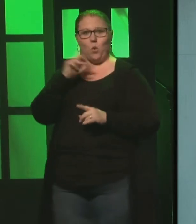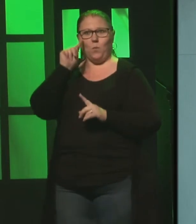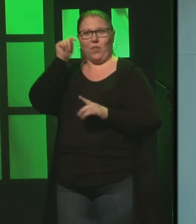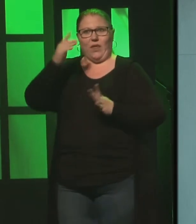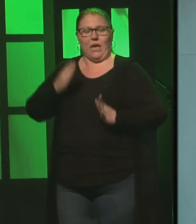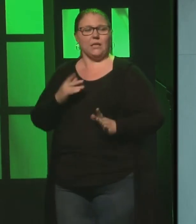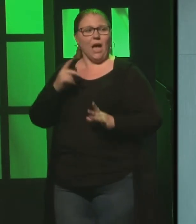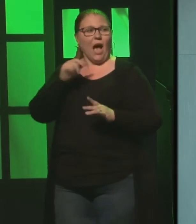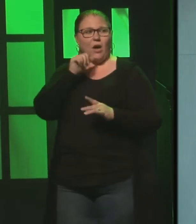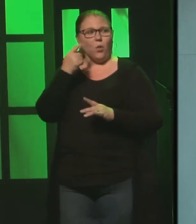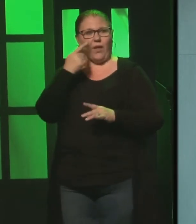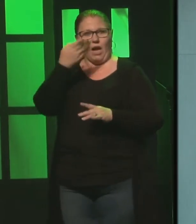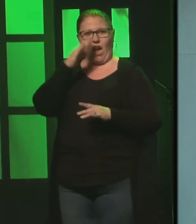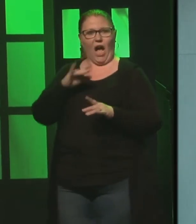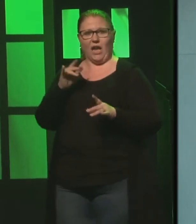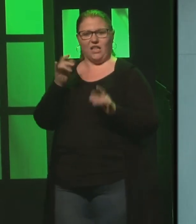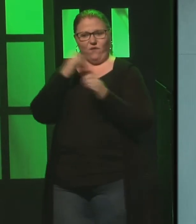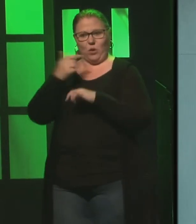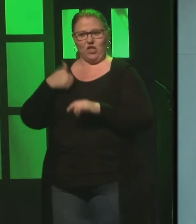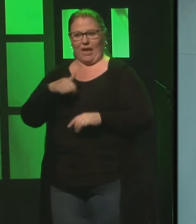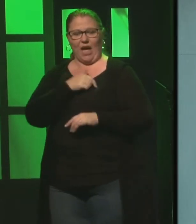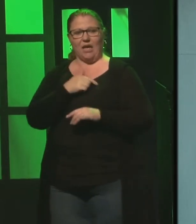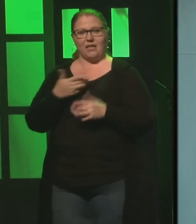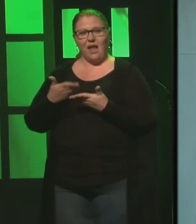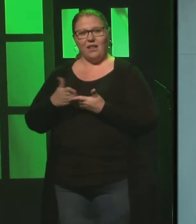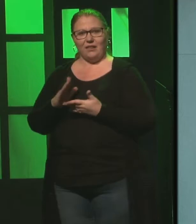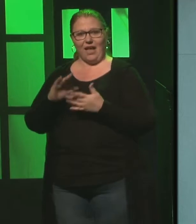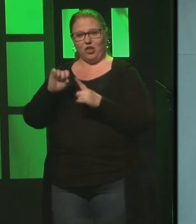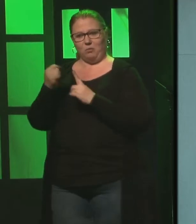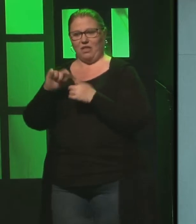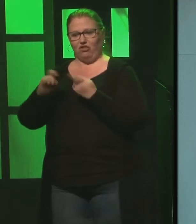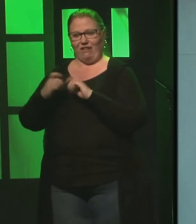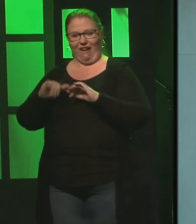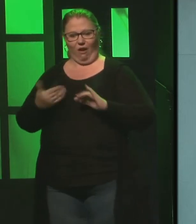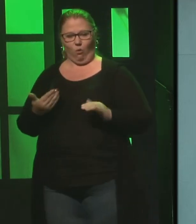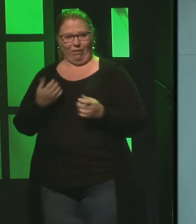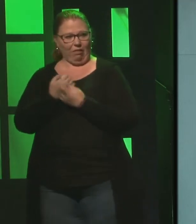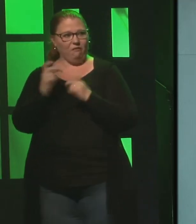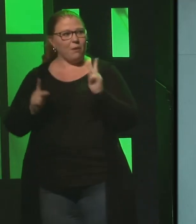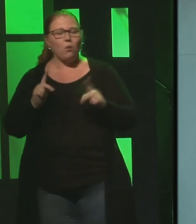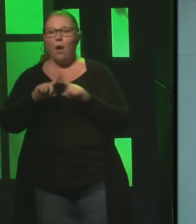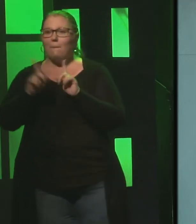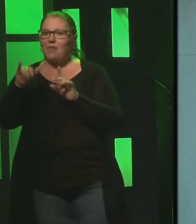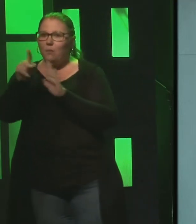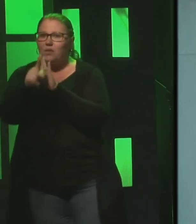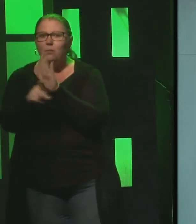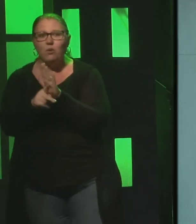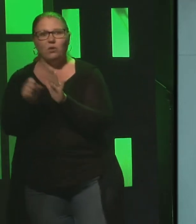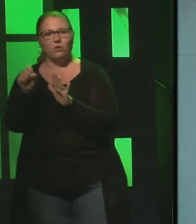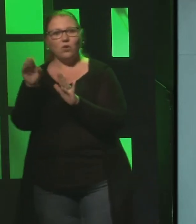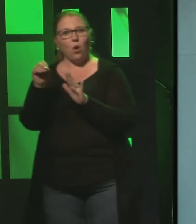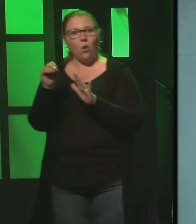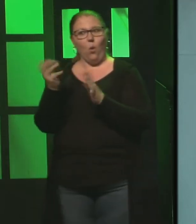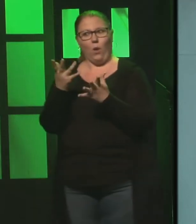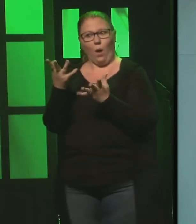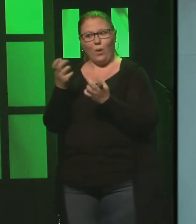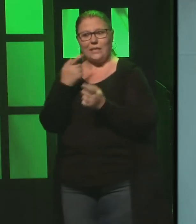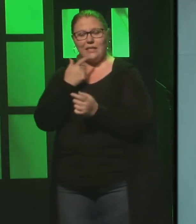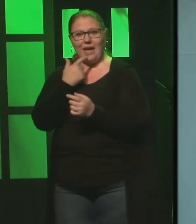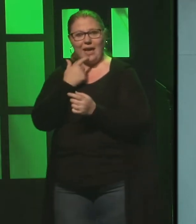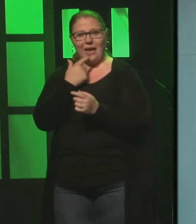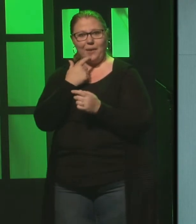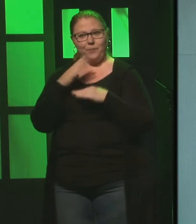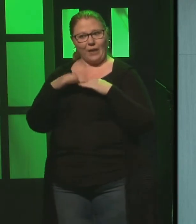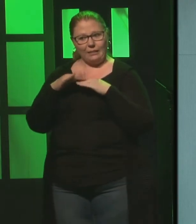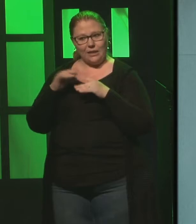think God's as foolish as we are to let circumstances change the way we love people, right? But it's that principle. So here's what I like to say, at least